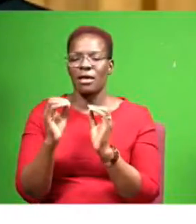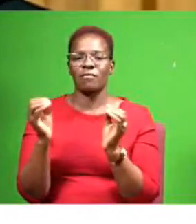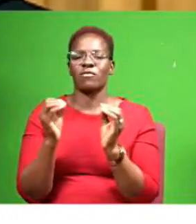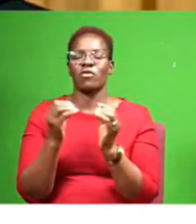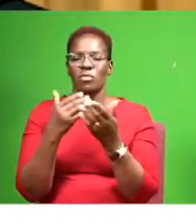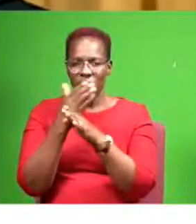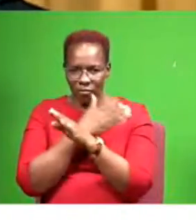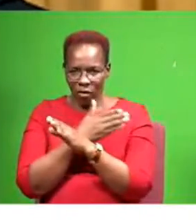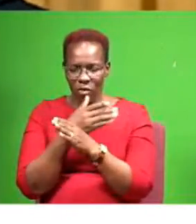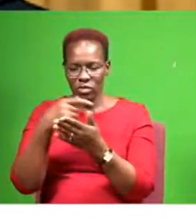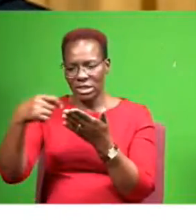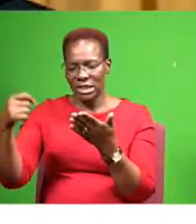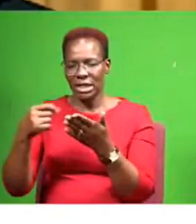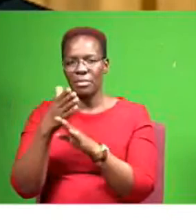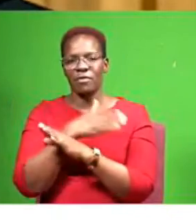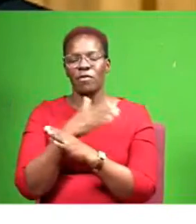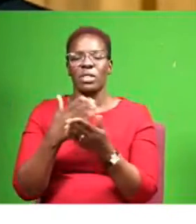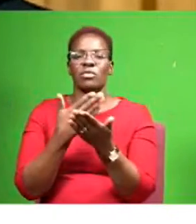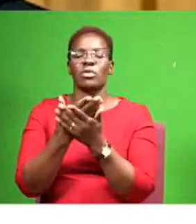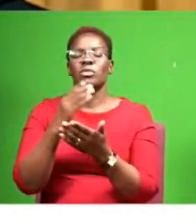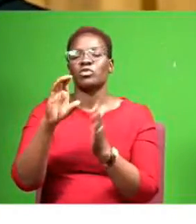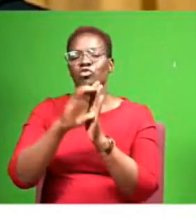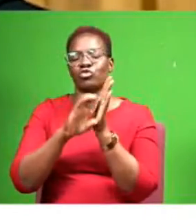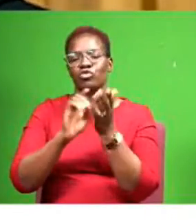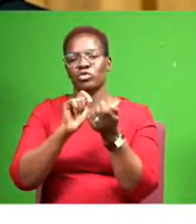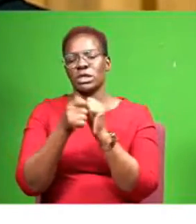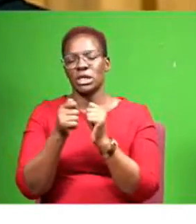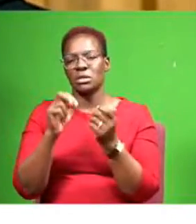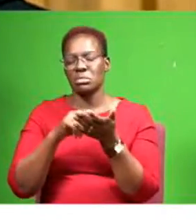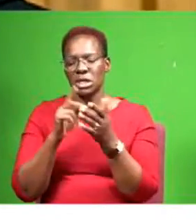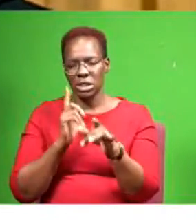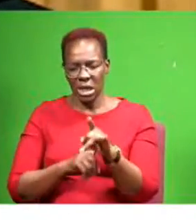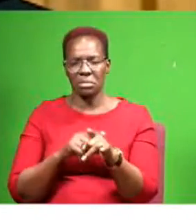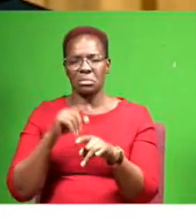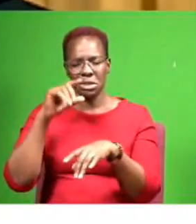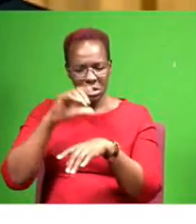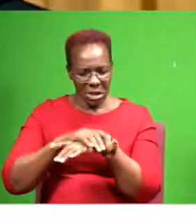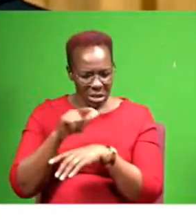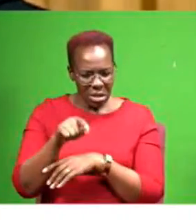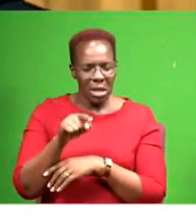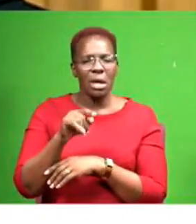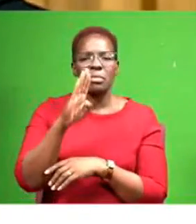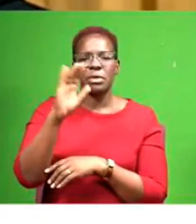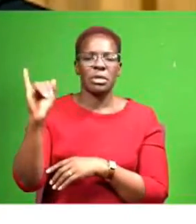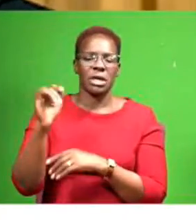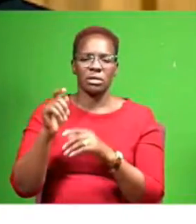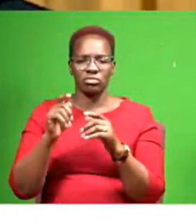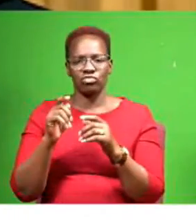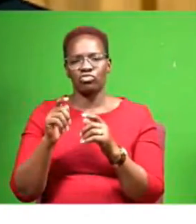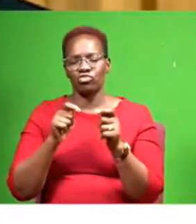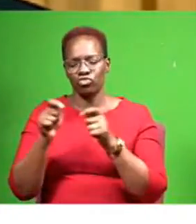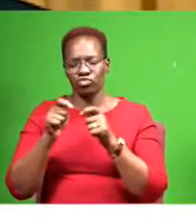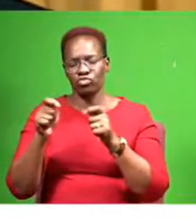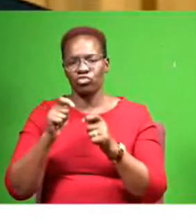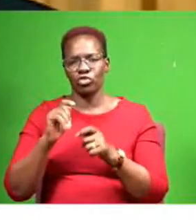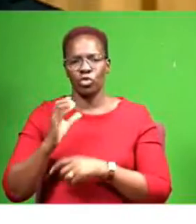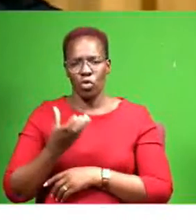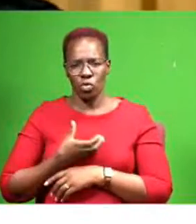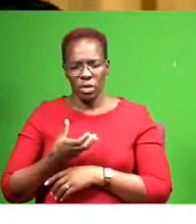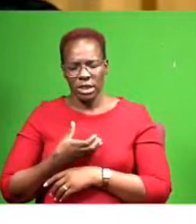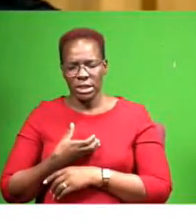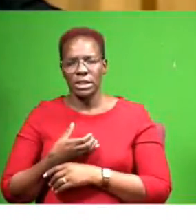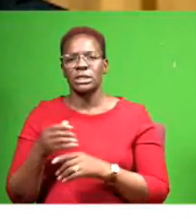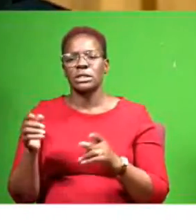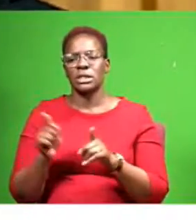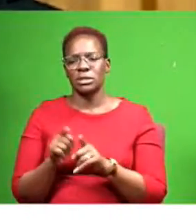of the proposed constitutional amendments. And I therefore uphold the finding of the learned judges that the BBI Steering Committee, as the promoter of Kenya Constitutional